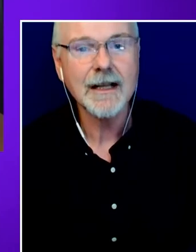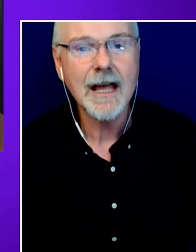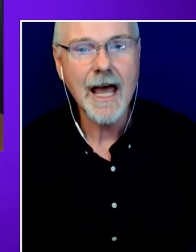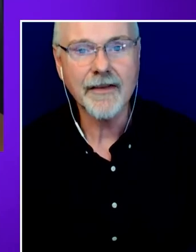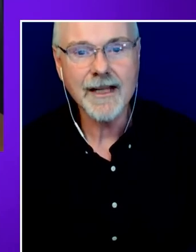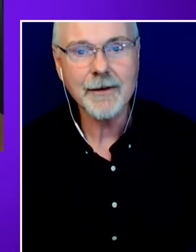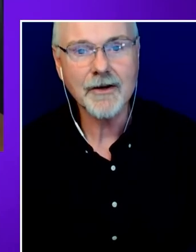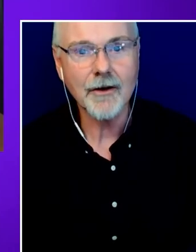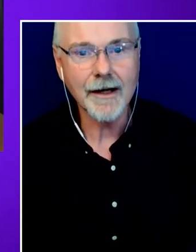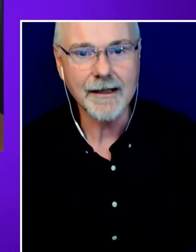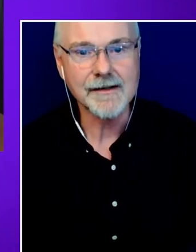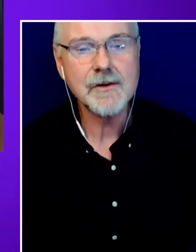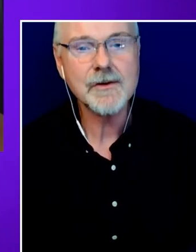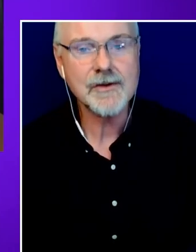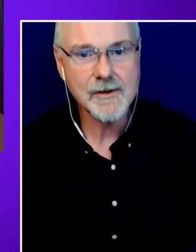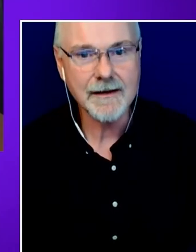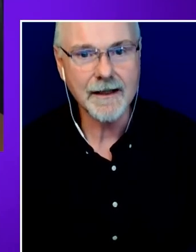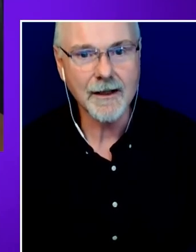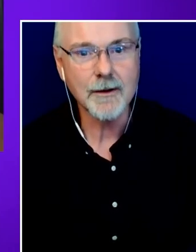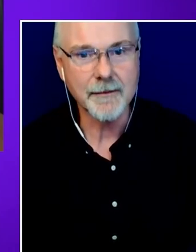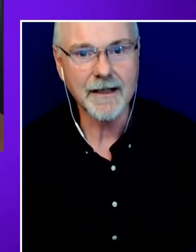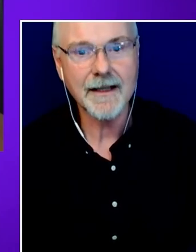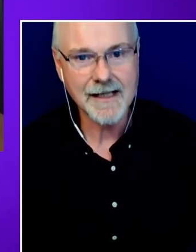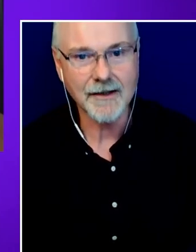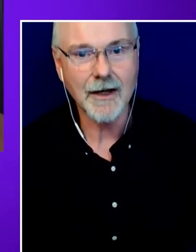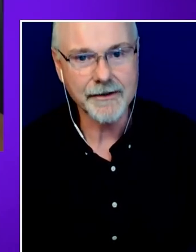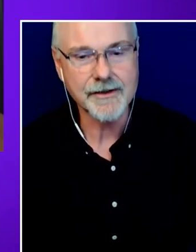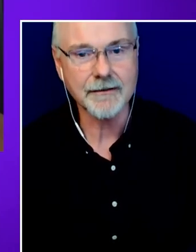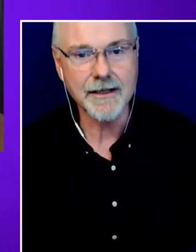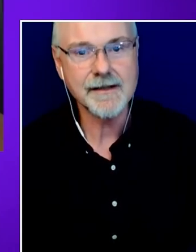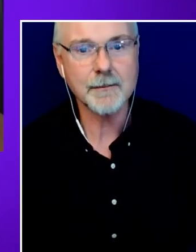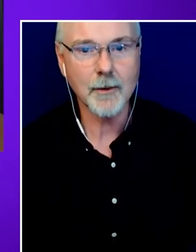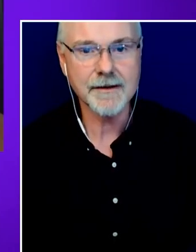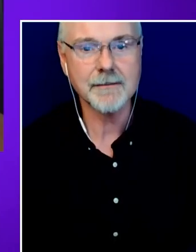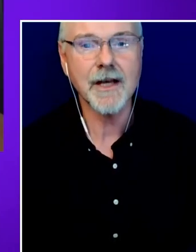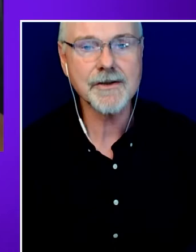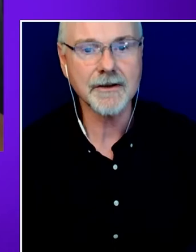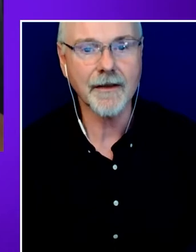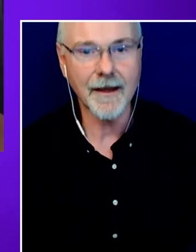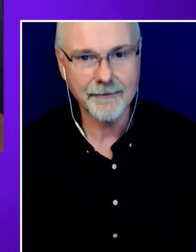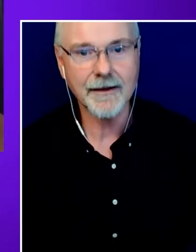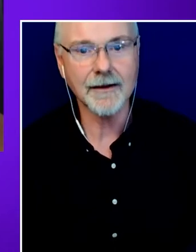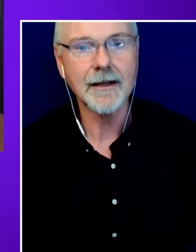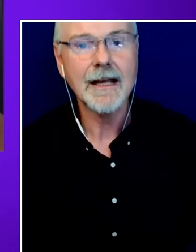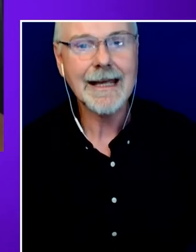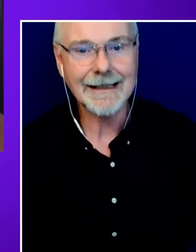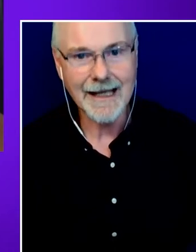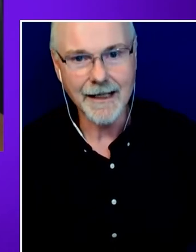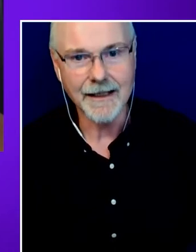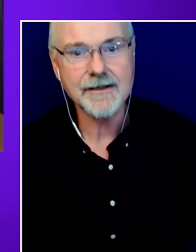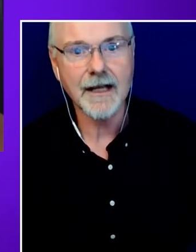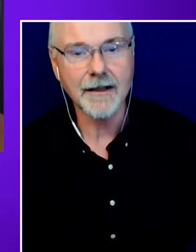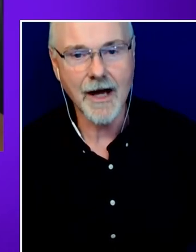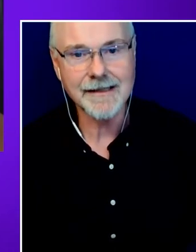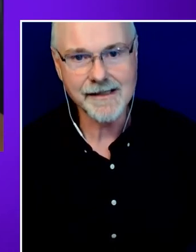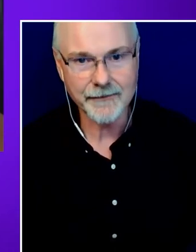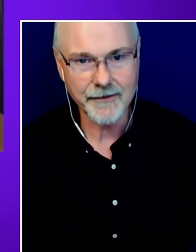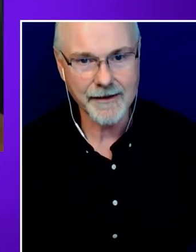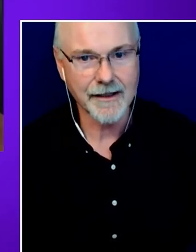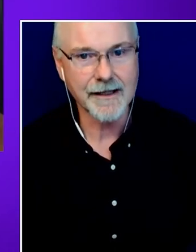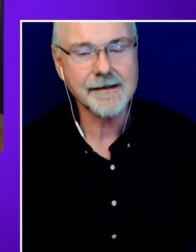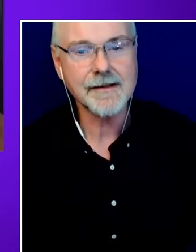language. And think about your audience, who's using the equipment and that technology, right? It's important to make sure that they feel engaged and